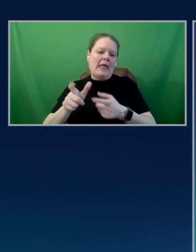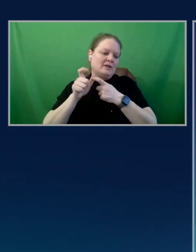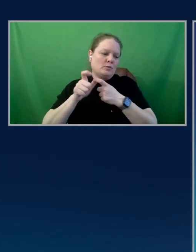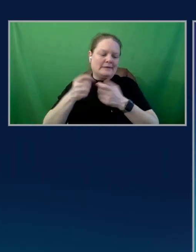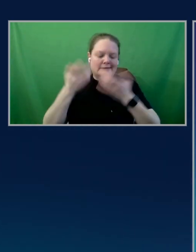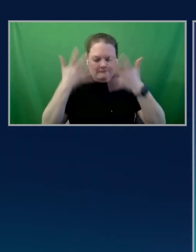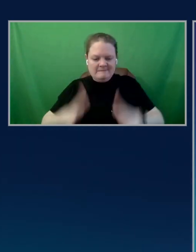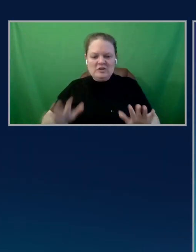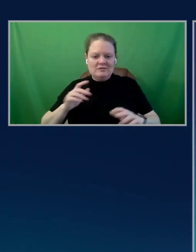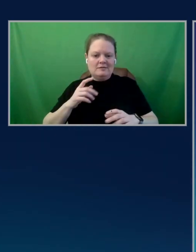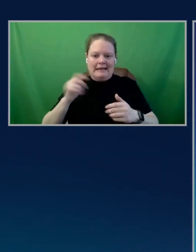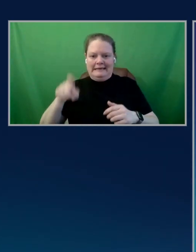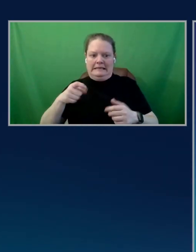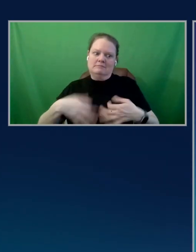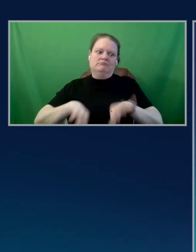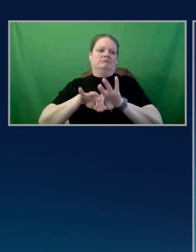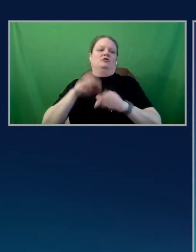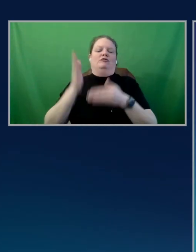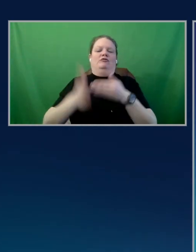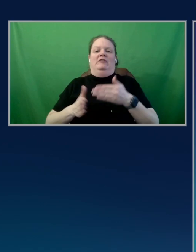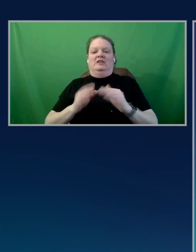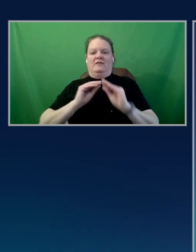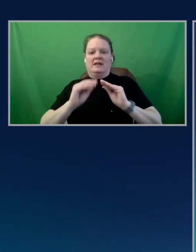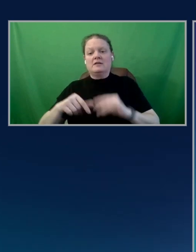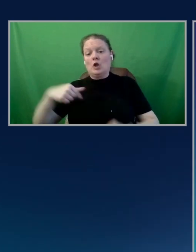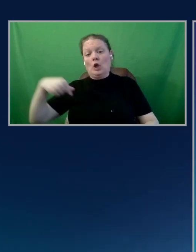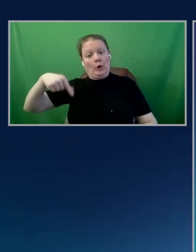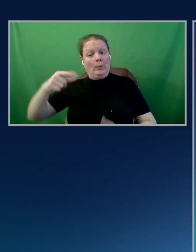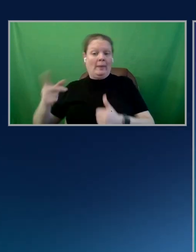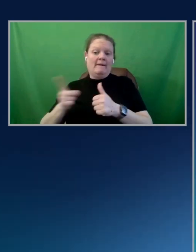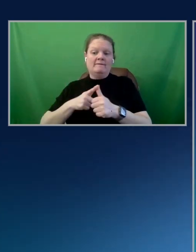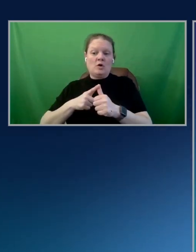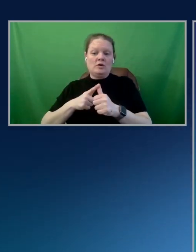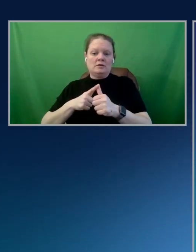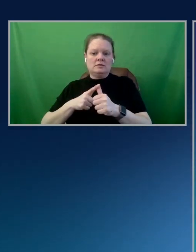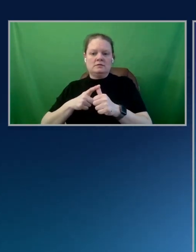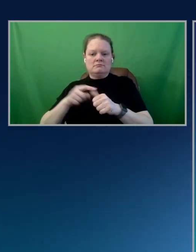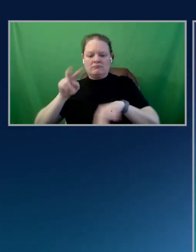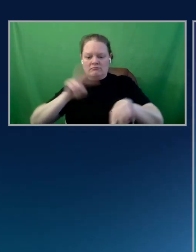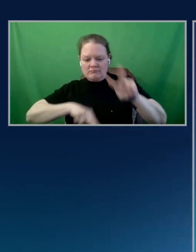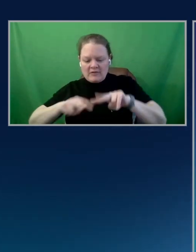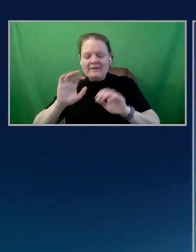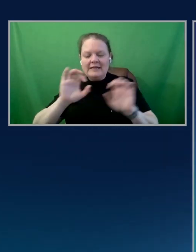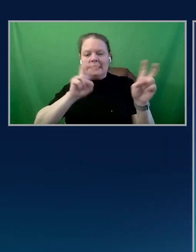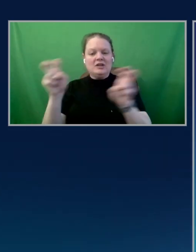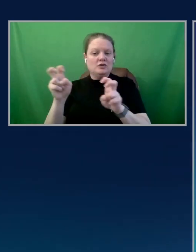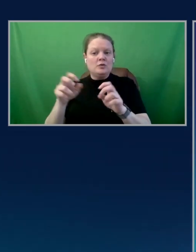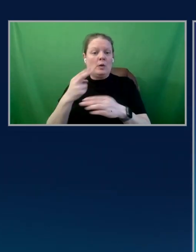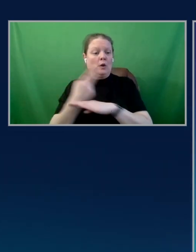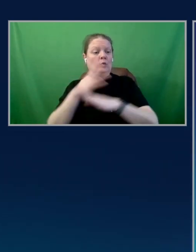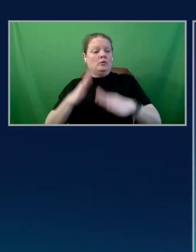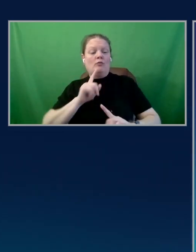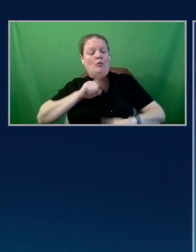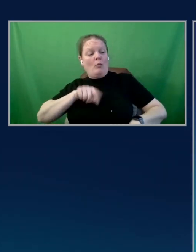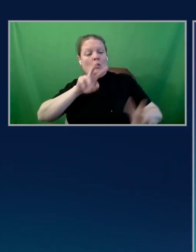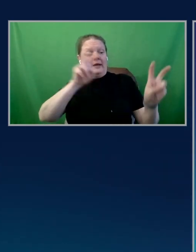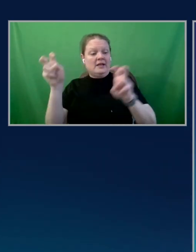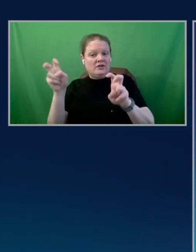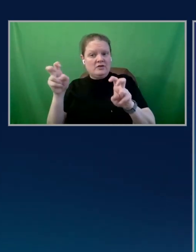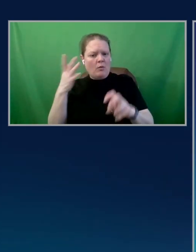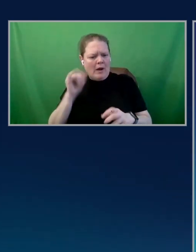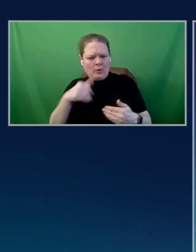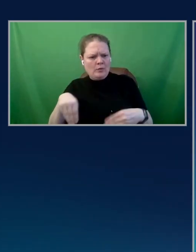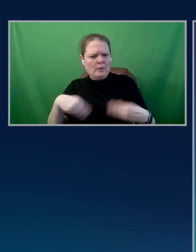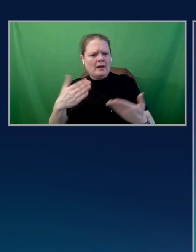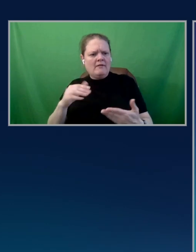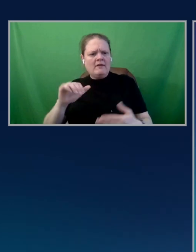especially, like, even Q being the first pass of issues. A user reports an issue. why don't you give it to Gen AI and see